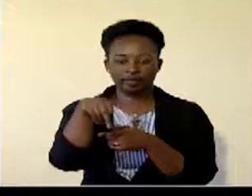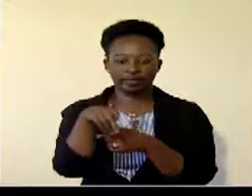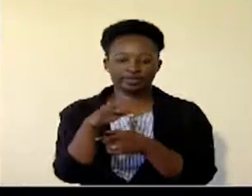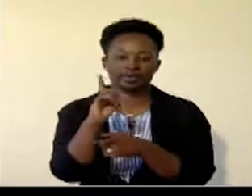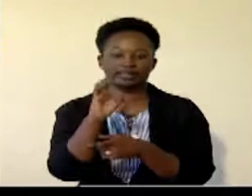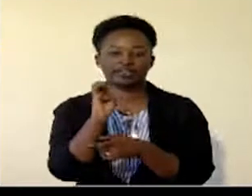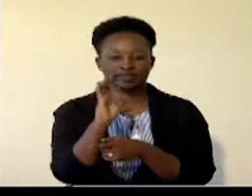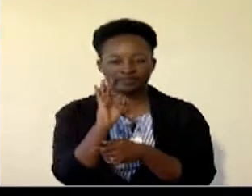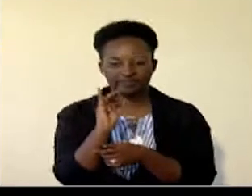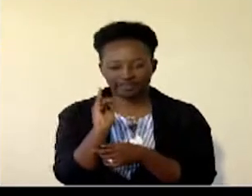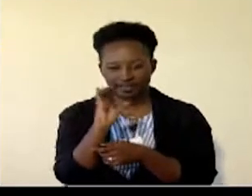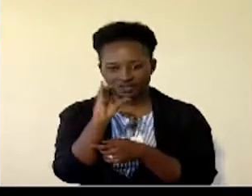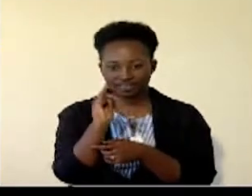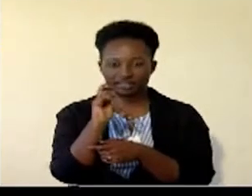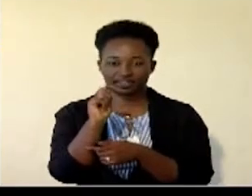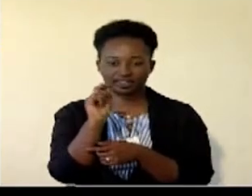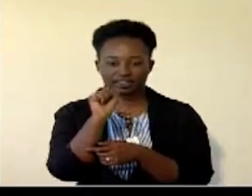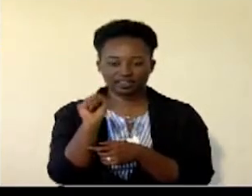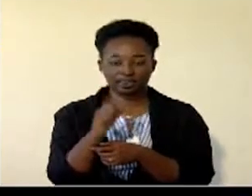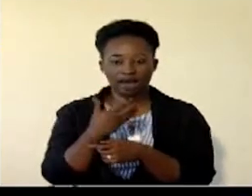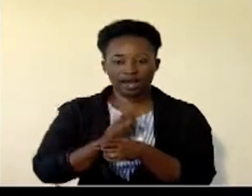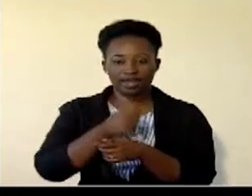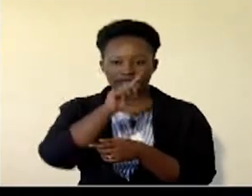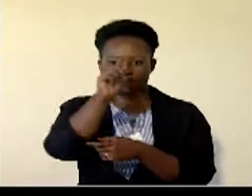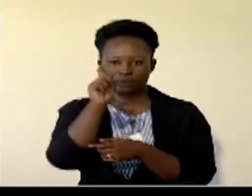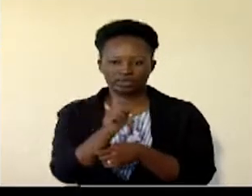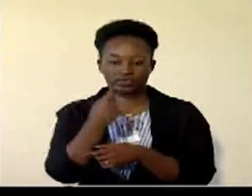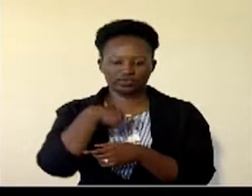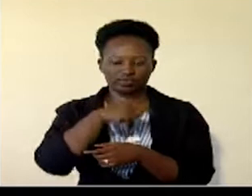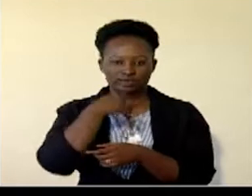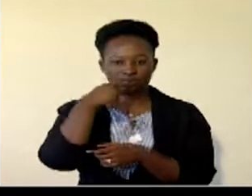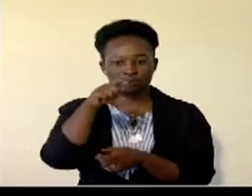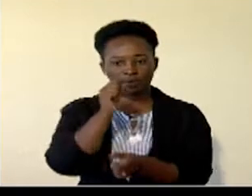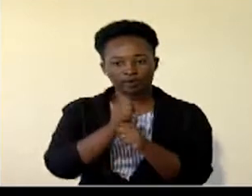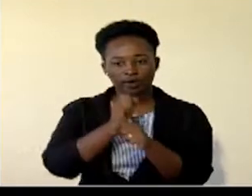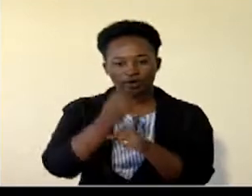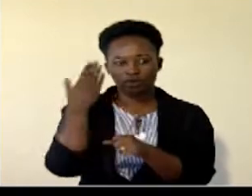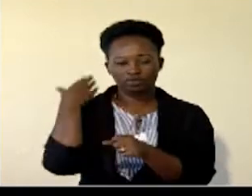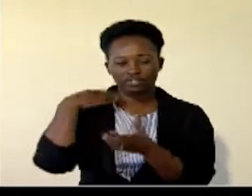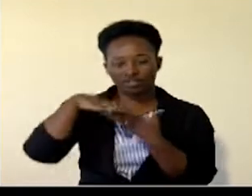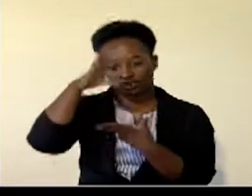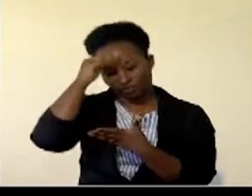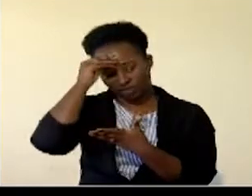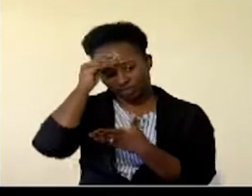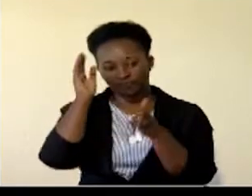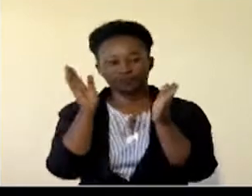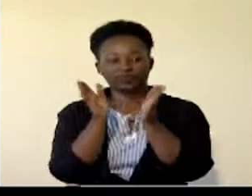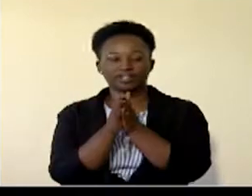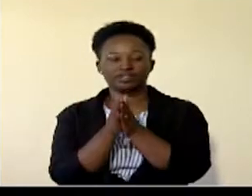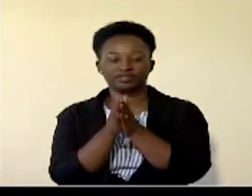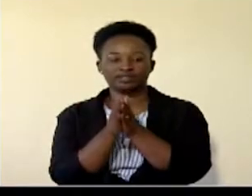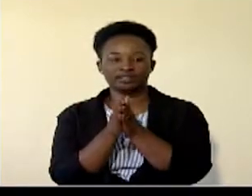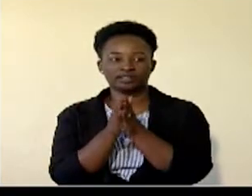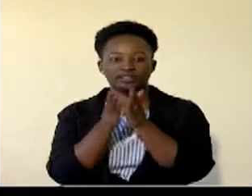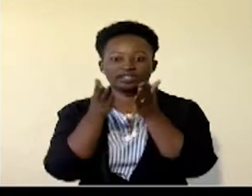have a question that I want us to work out that we learned in the previous lessons. And